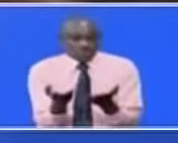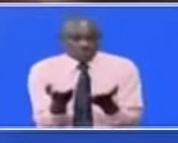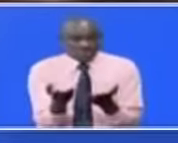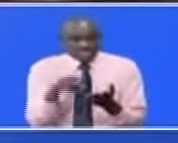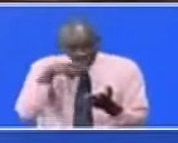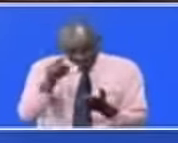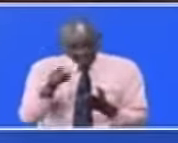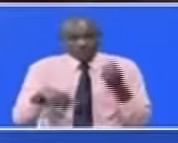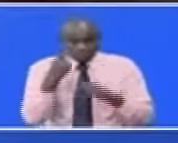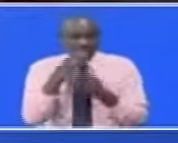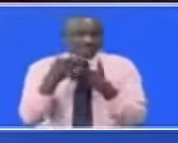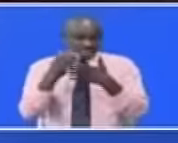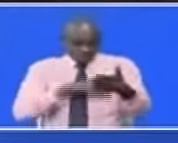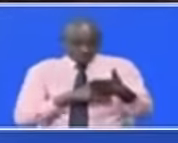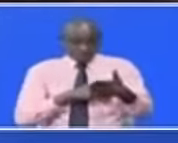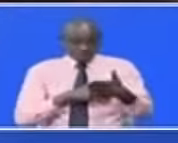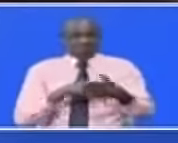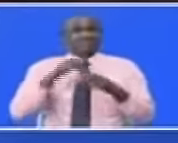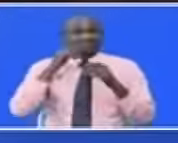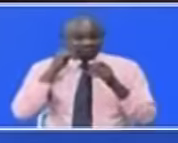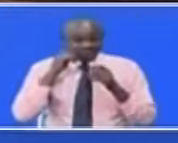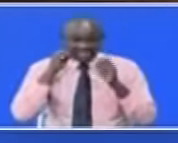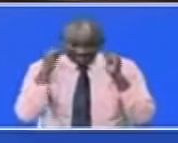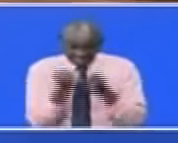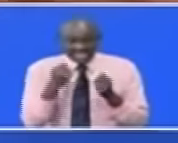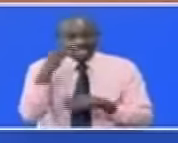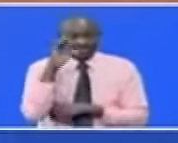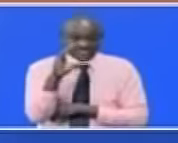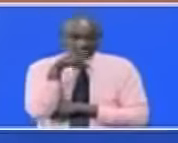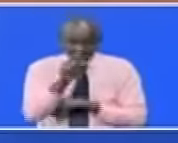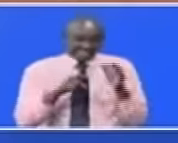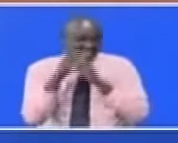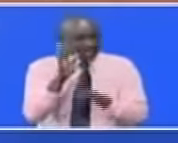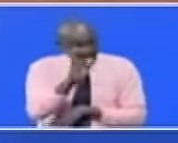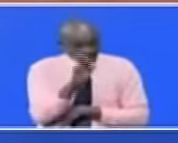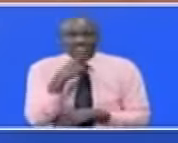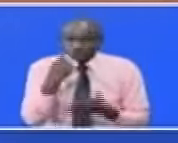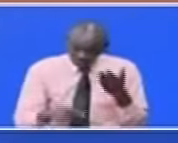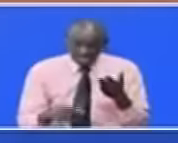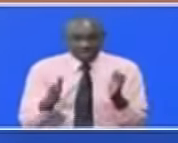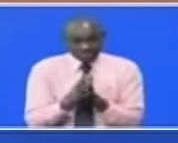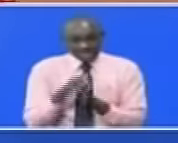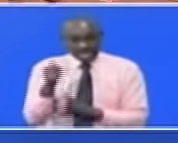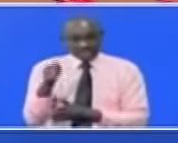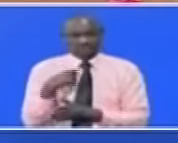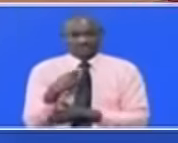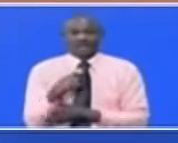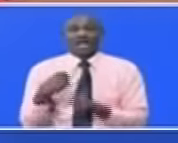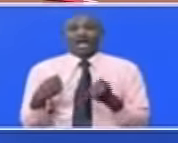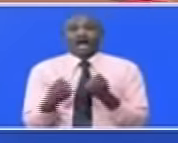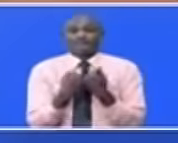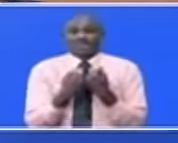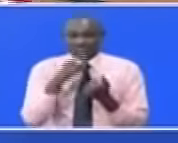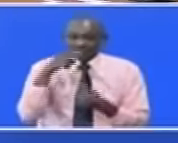respective quarterfinal matches. Tusker FC's lethal striker Jesse Were helped Peters FC qualify for the semis after